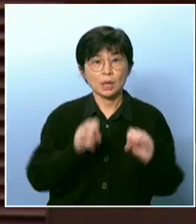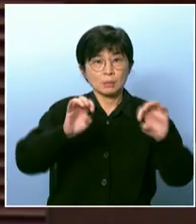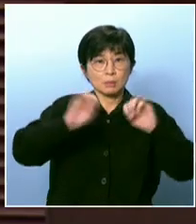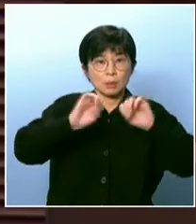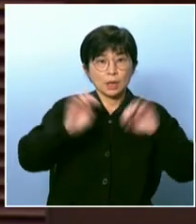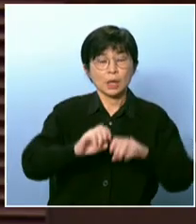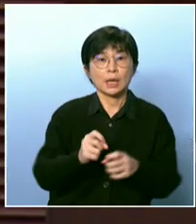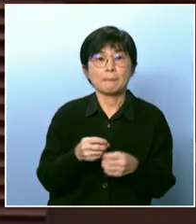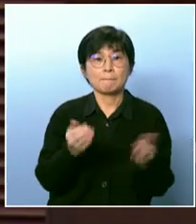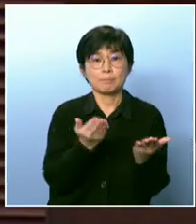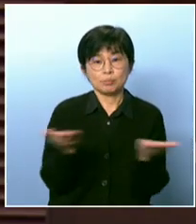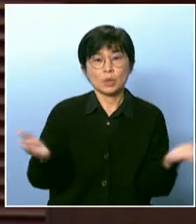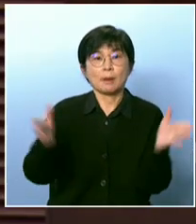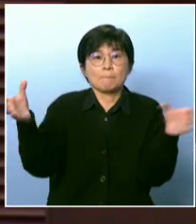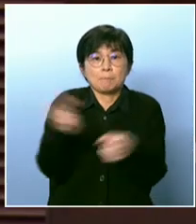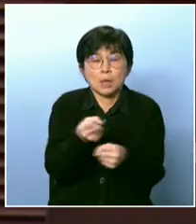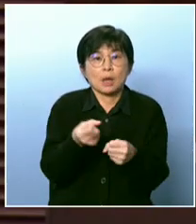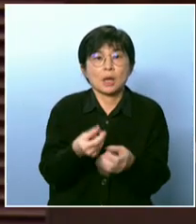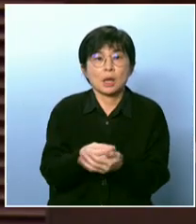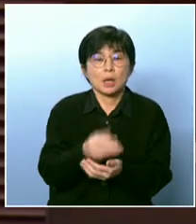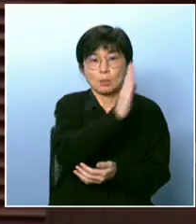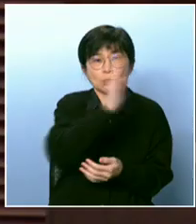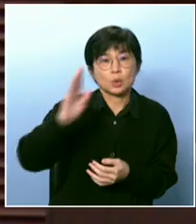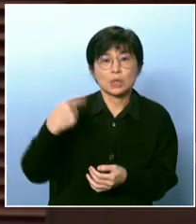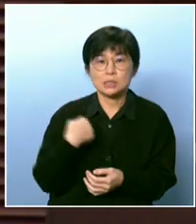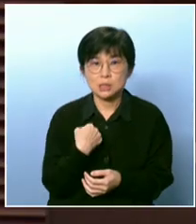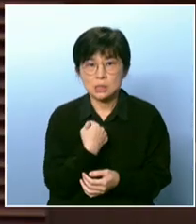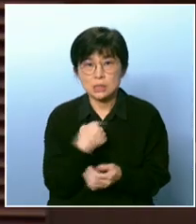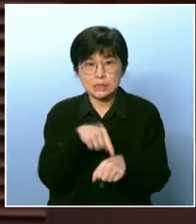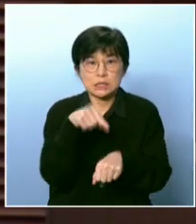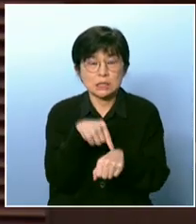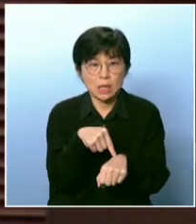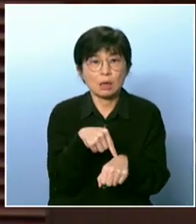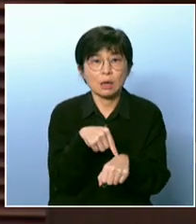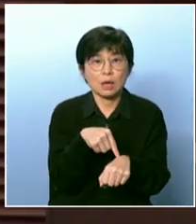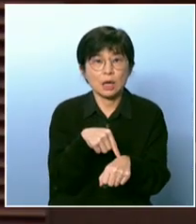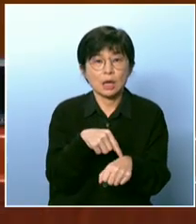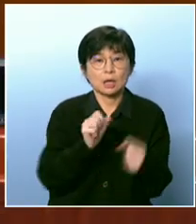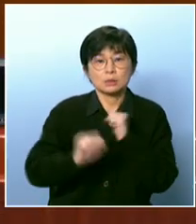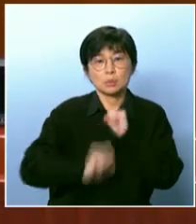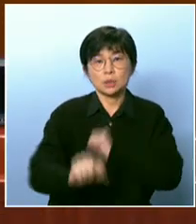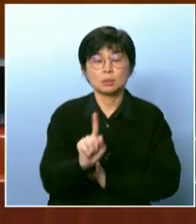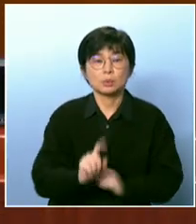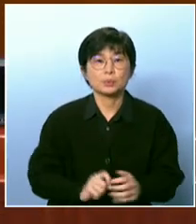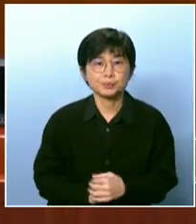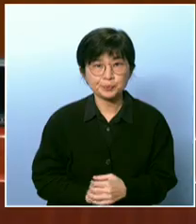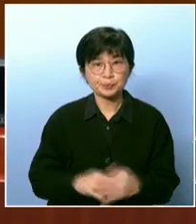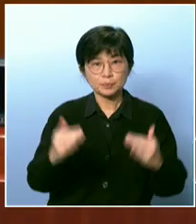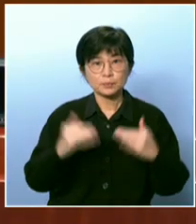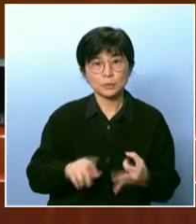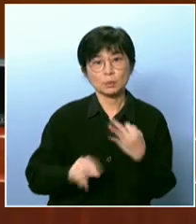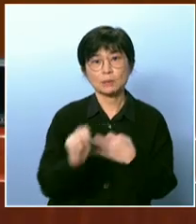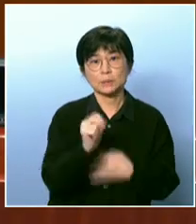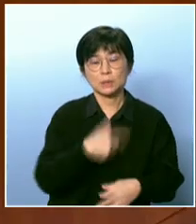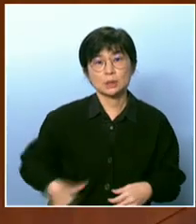25.4%. These are just some figures. We hope members can refer to the specific reports to